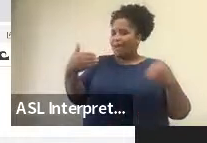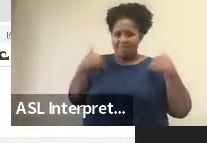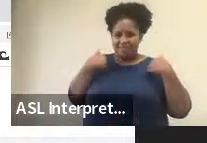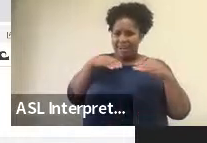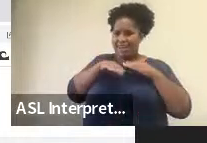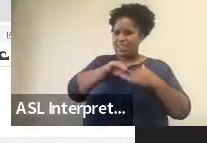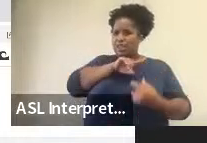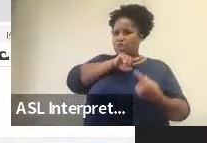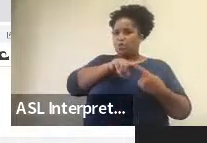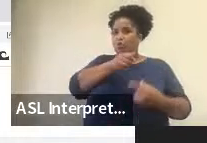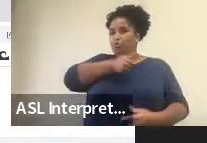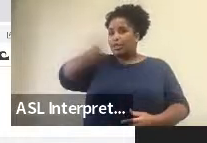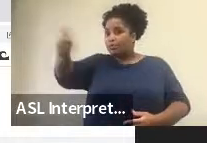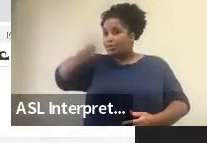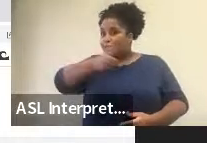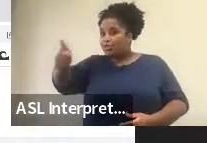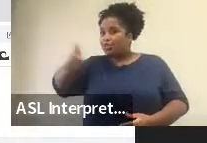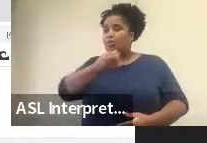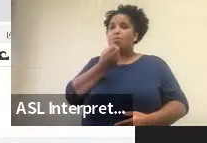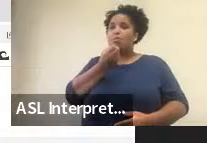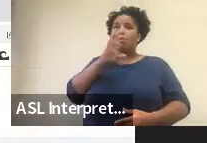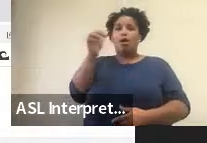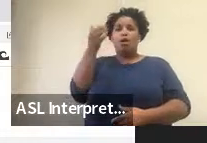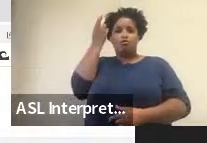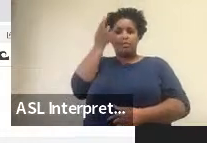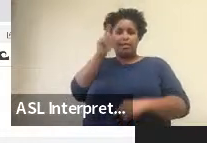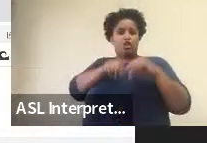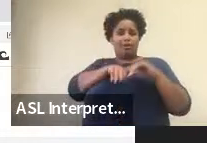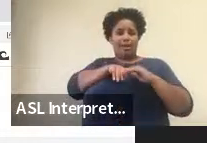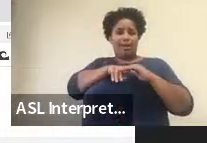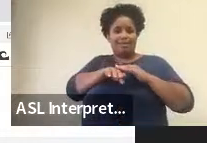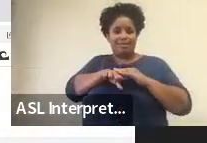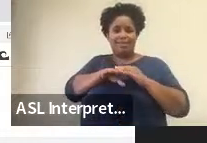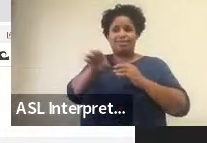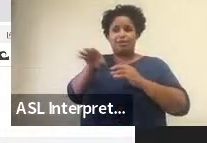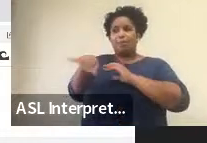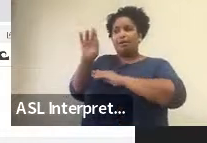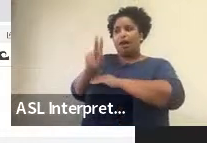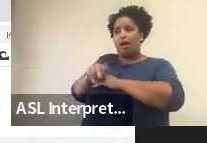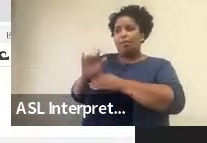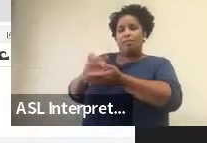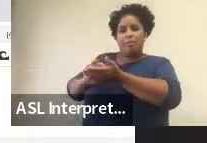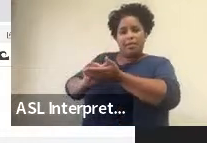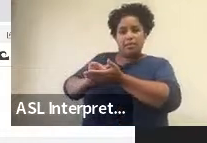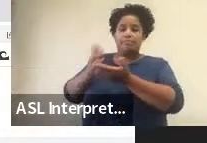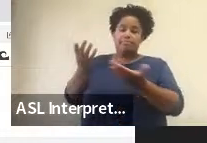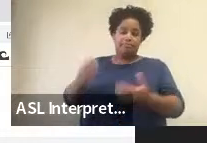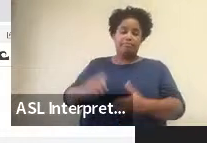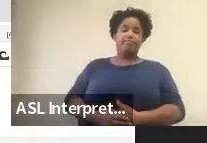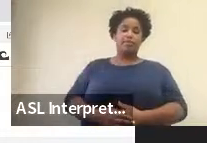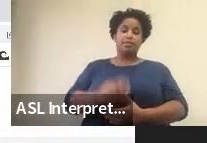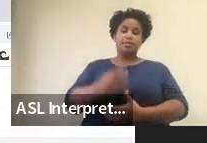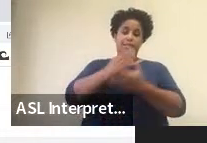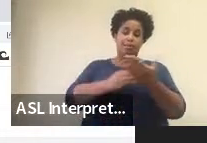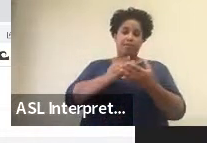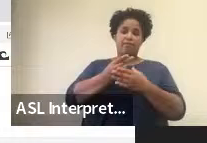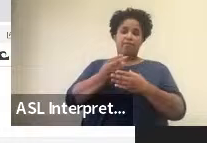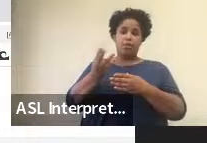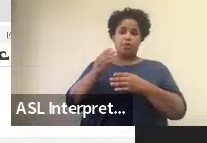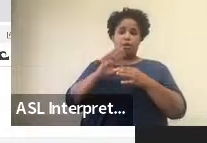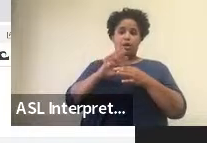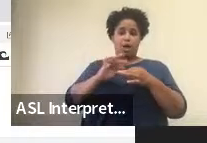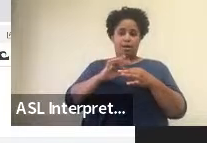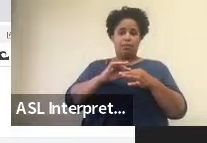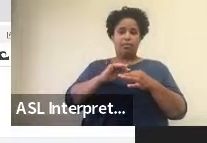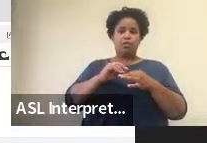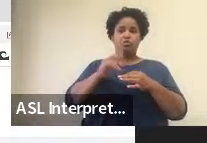access to transportation, or for other reasons they weren't able to pick up the medication. So those were a few comments, and you can read some of the